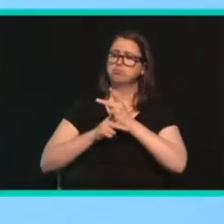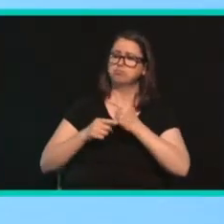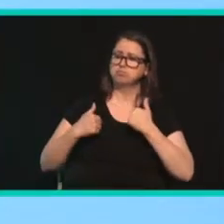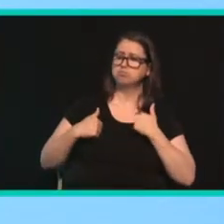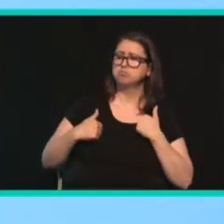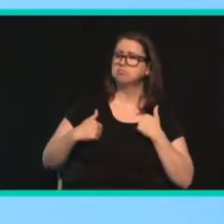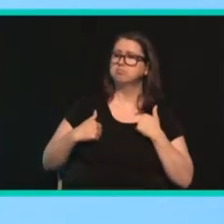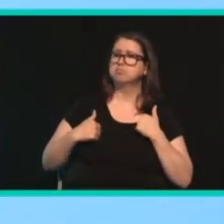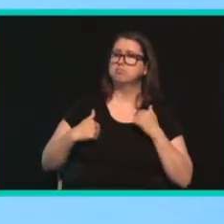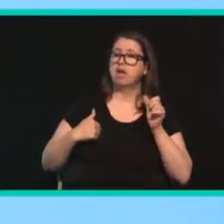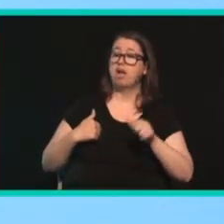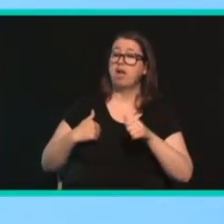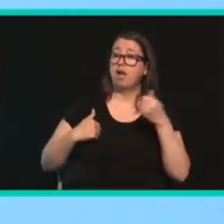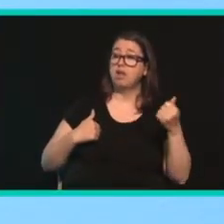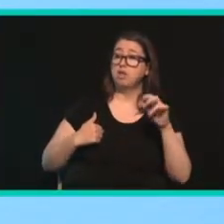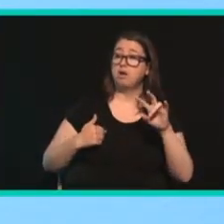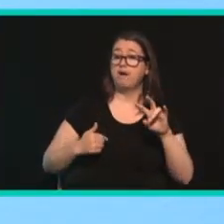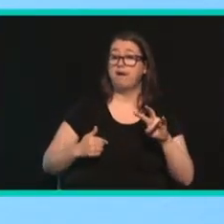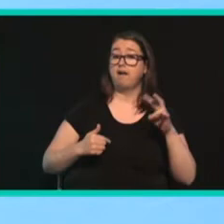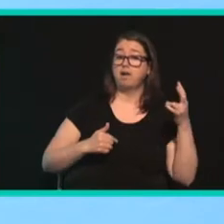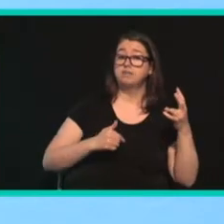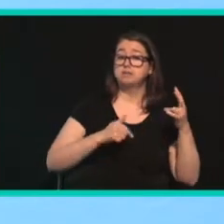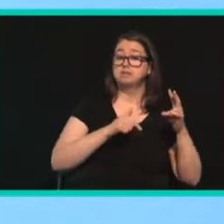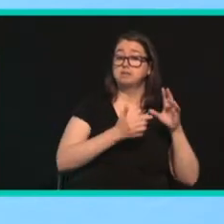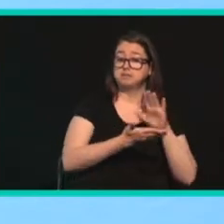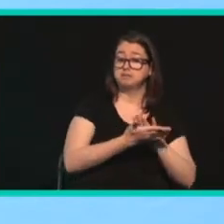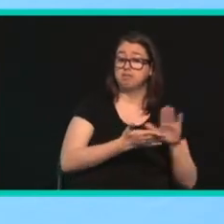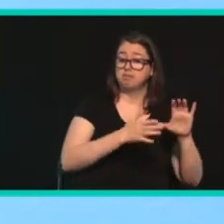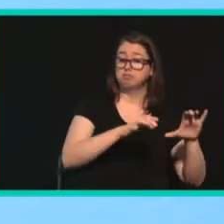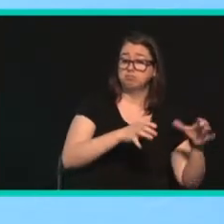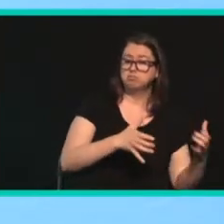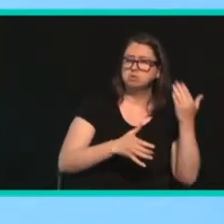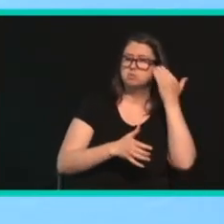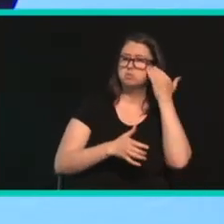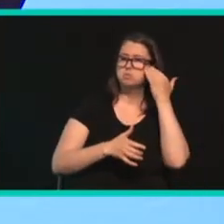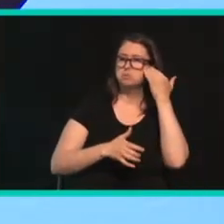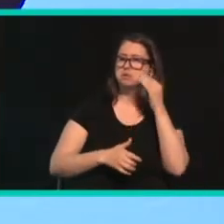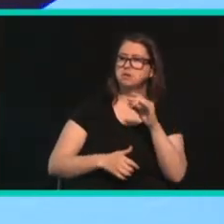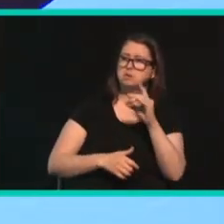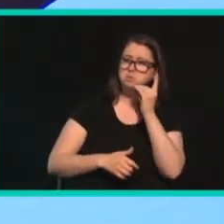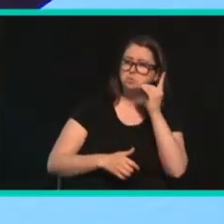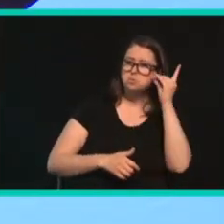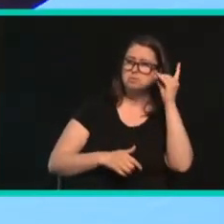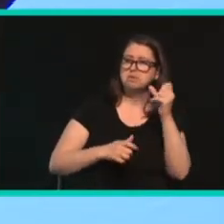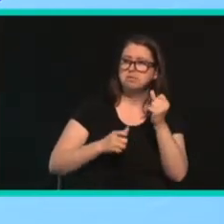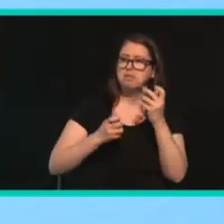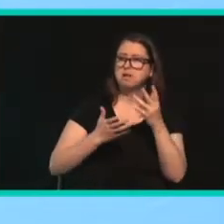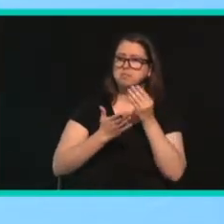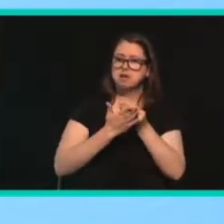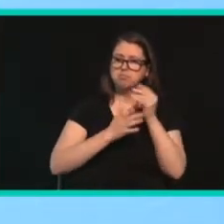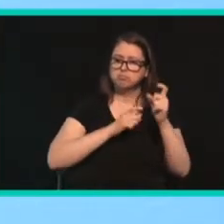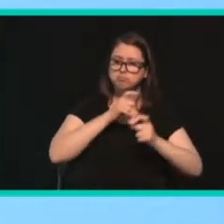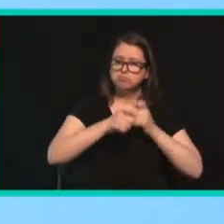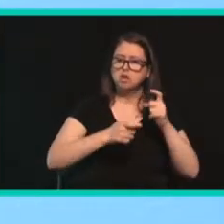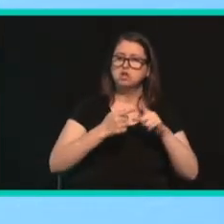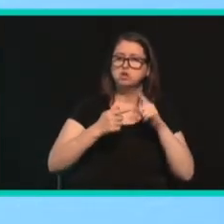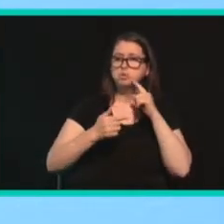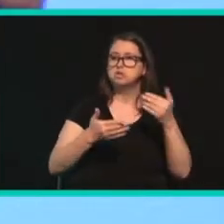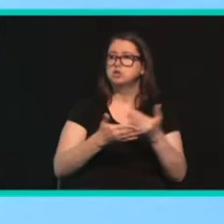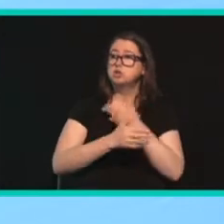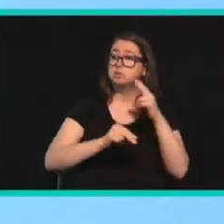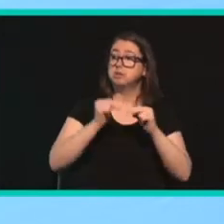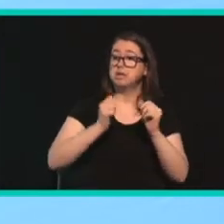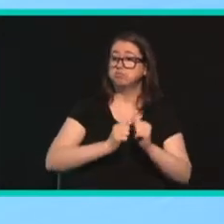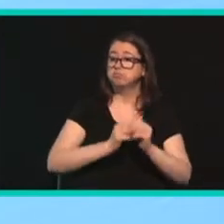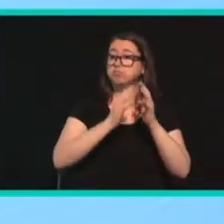and I don't know how other Adventist institutions are, but the dorms, when you get tons of money donated, it's typically to a new building, right?